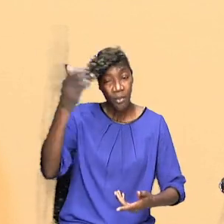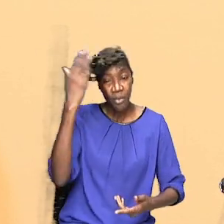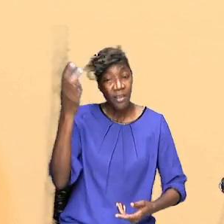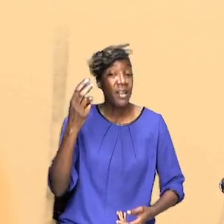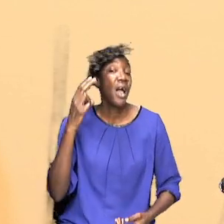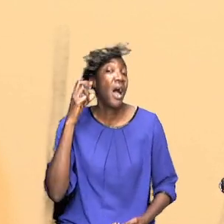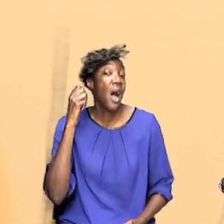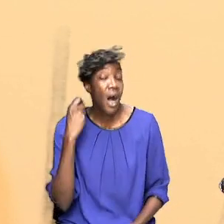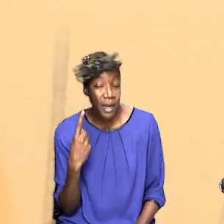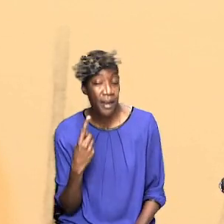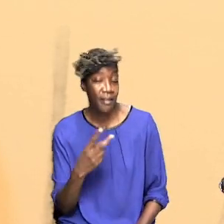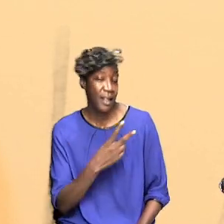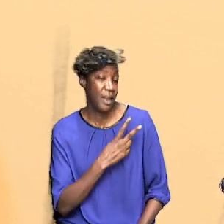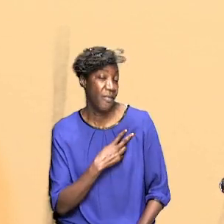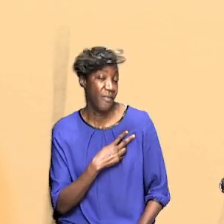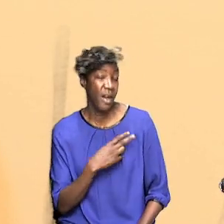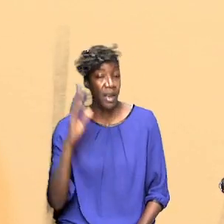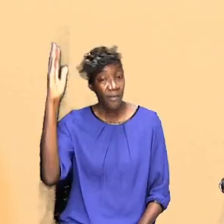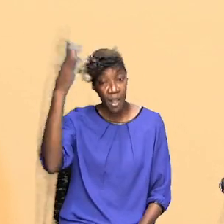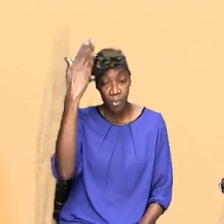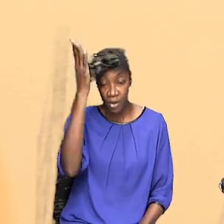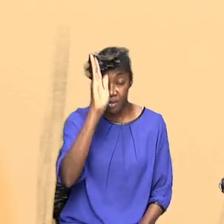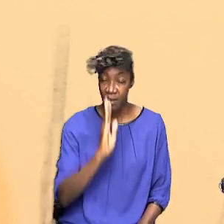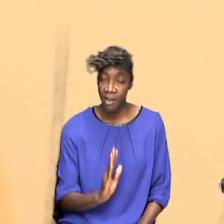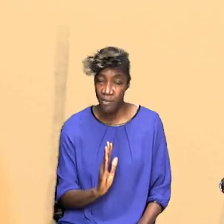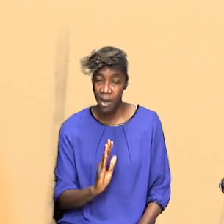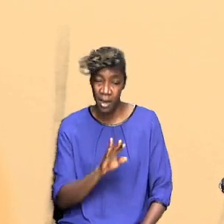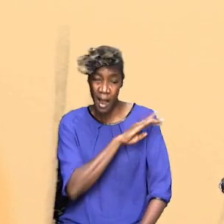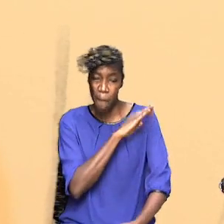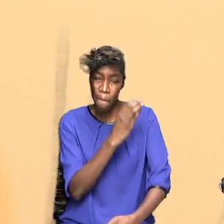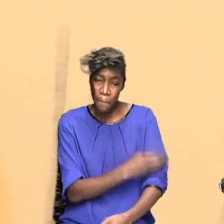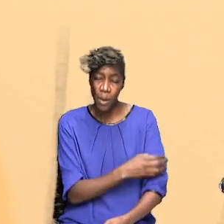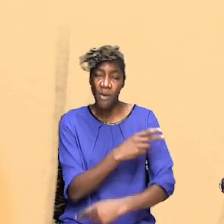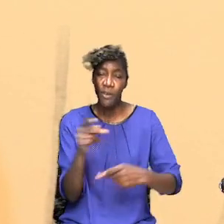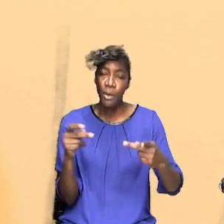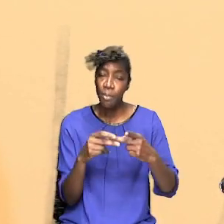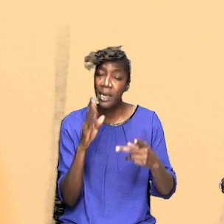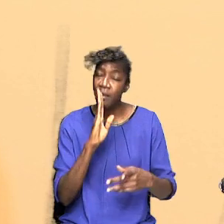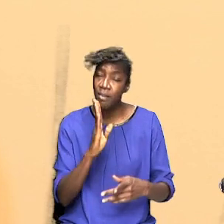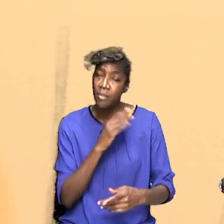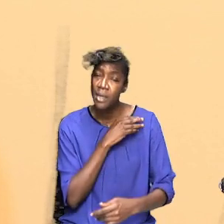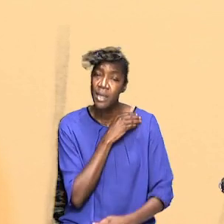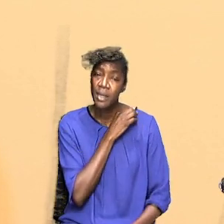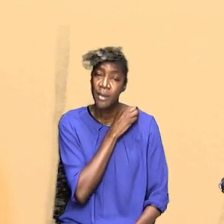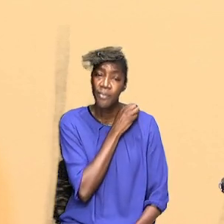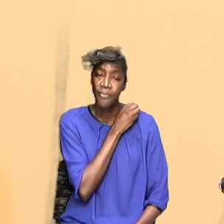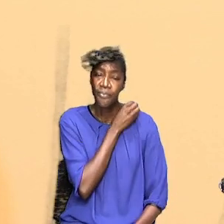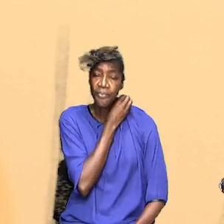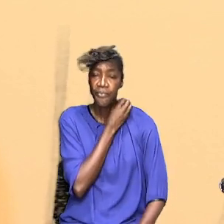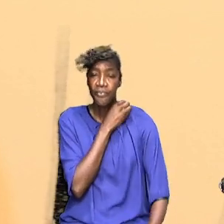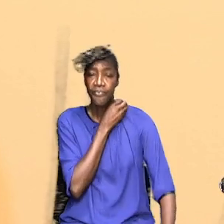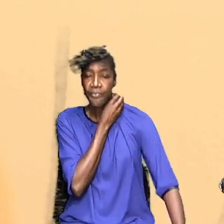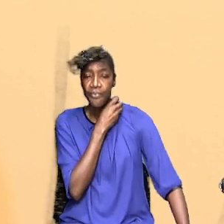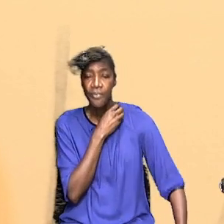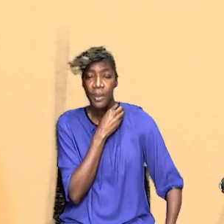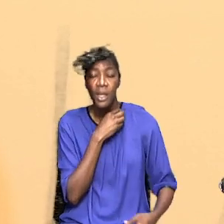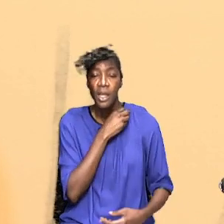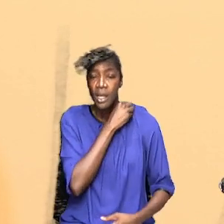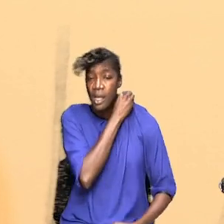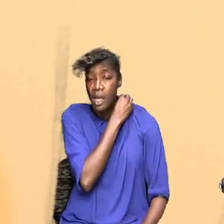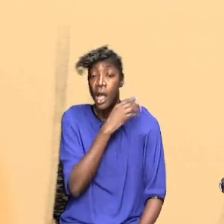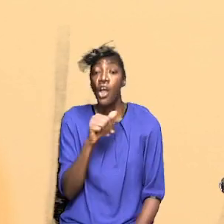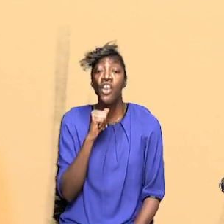of the presence of God, you see, the presence of God is a powerful place to be. It's not somewhere that we should take